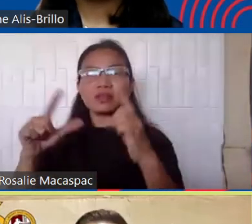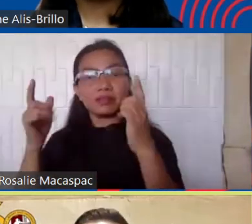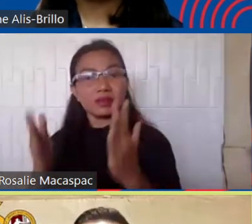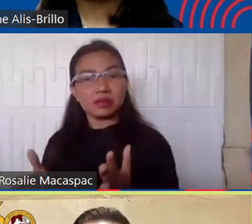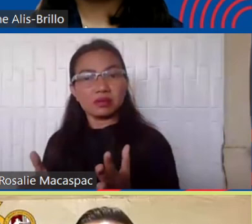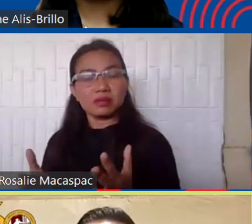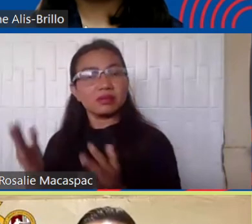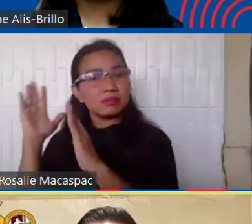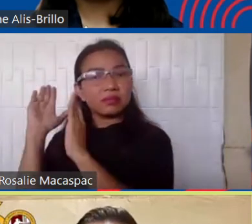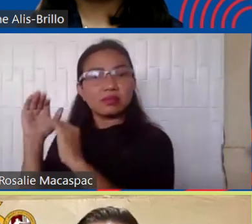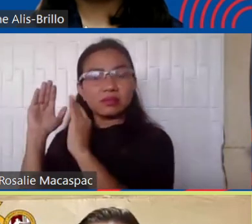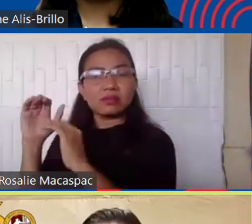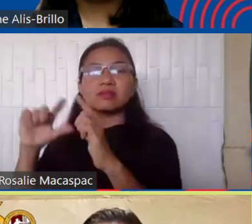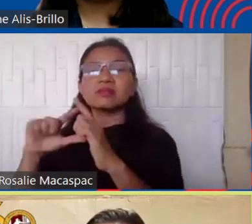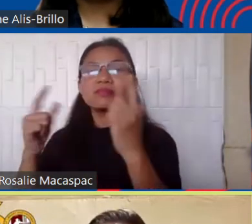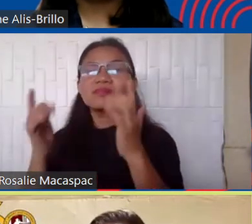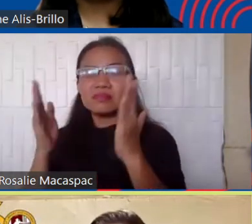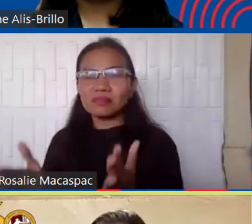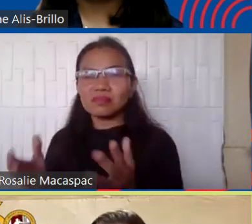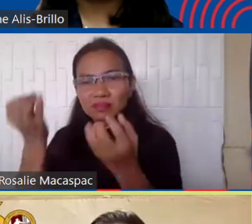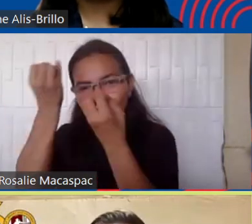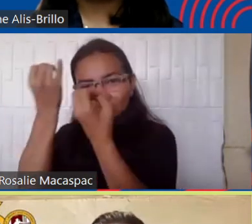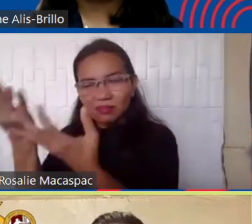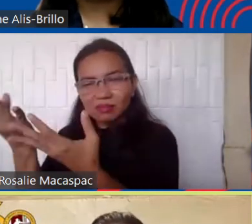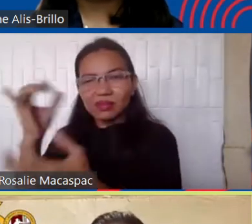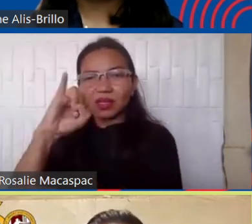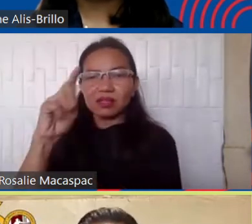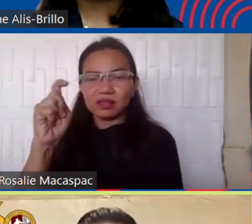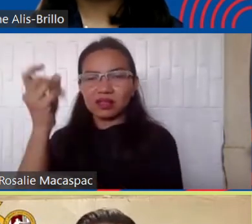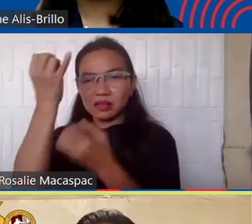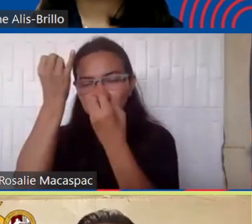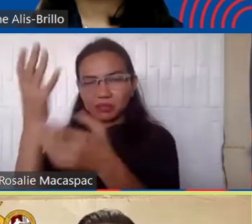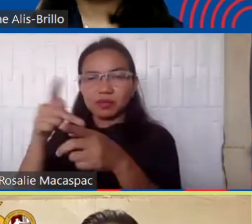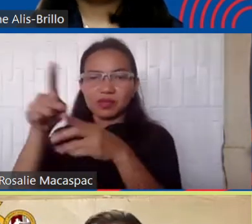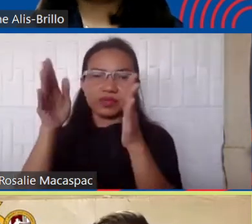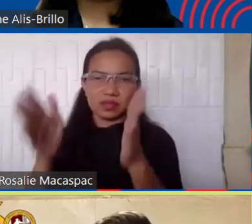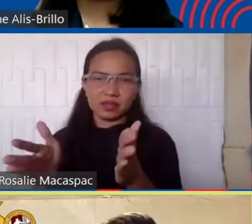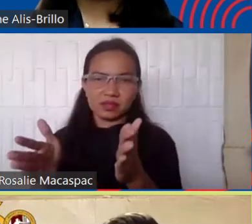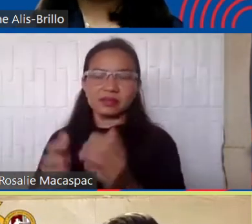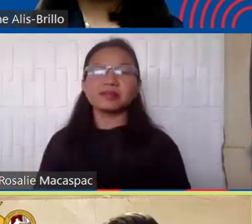I hope librarians and information professionals will do.